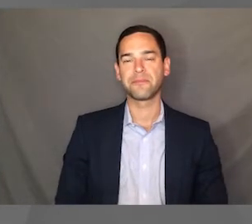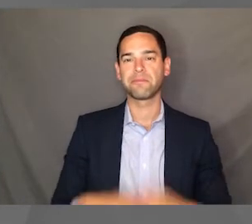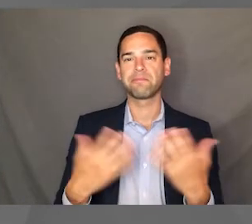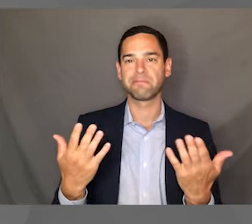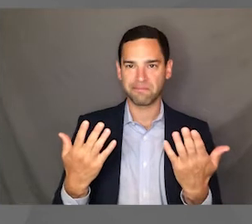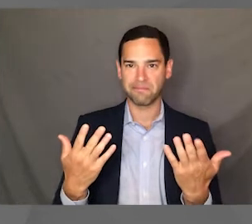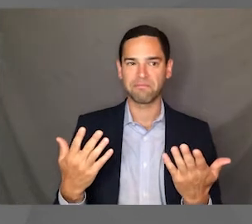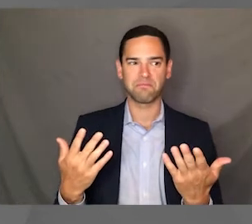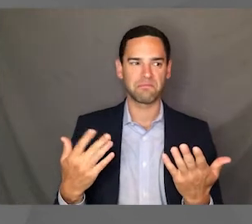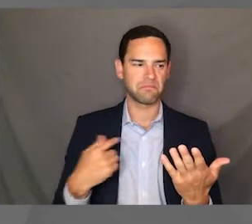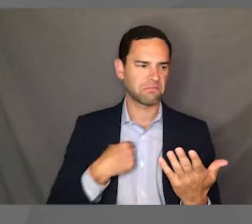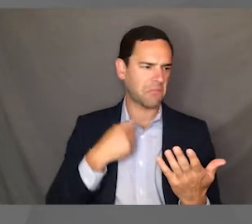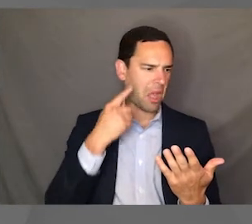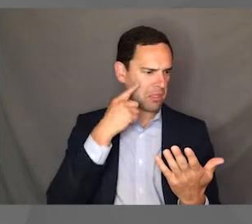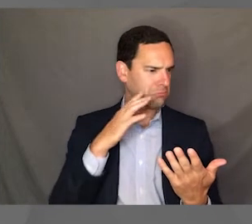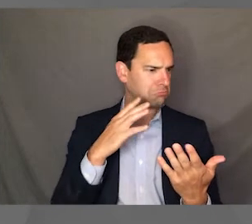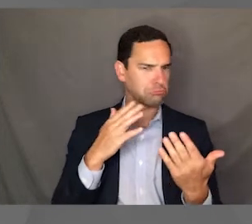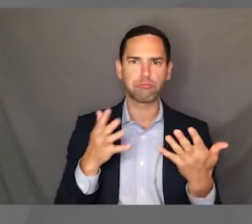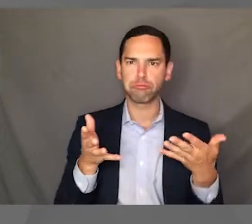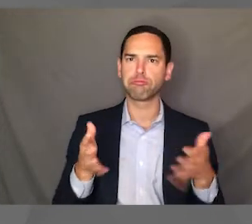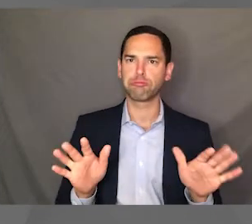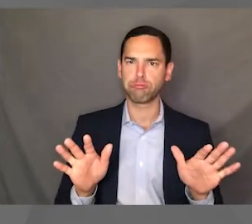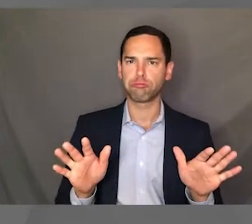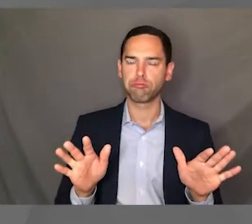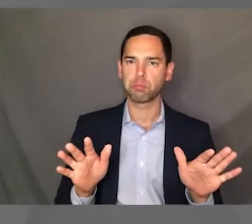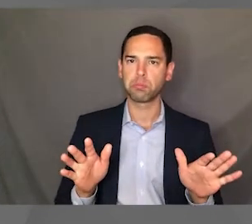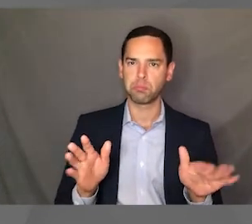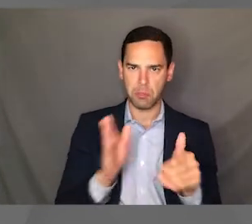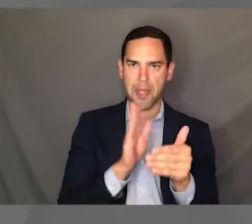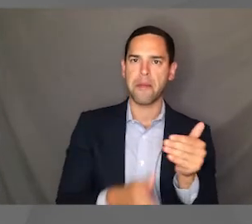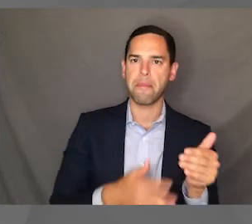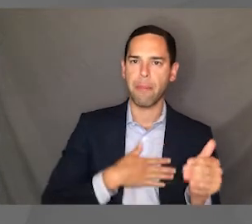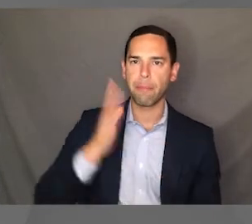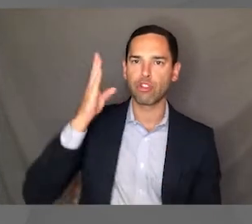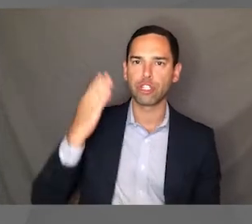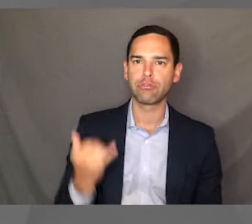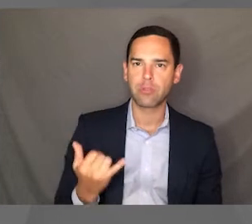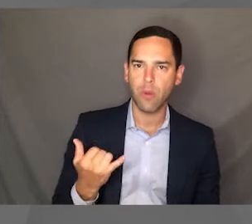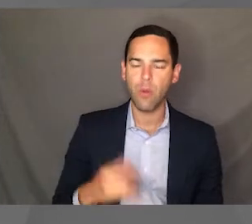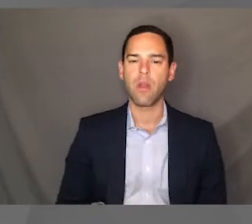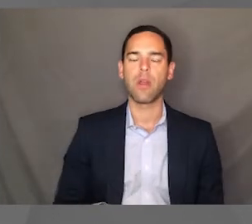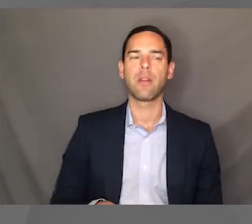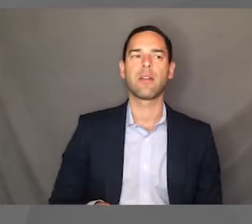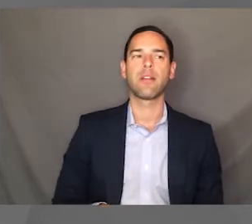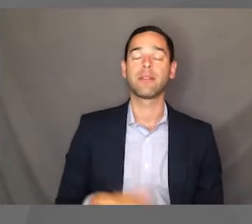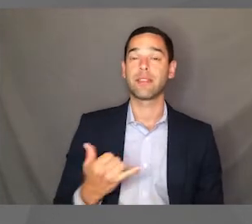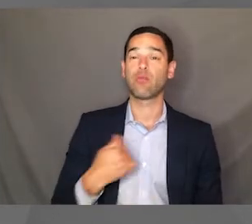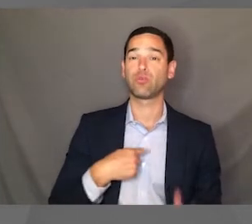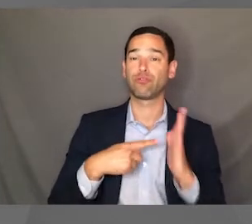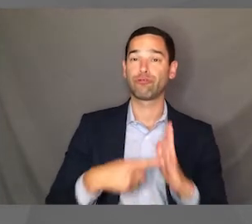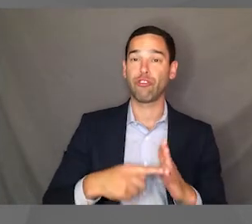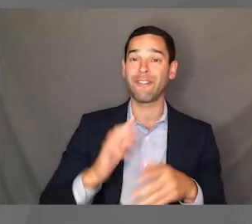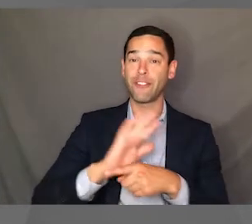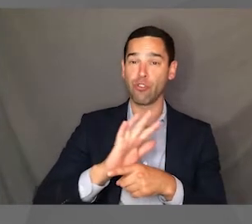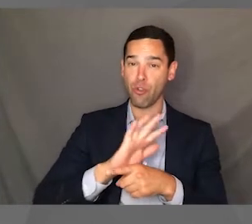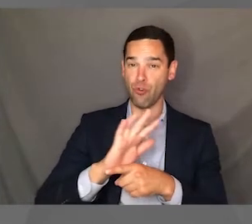to pretty much end there, and I have a video that I want to